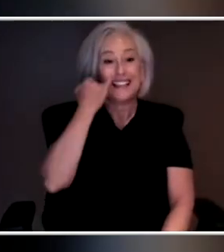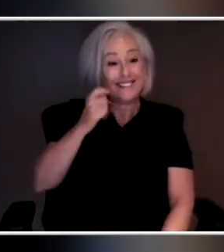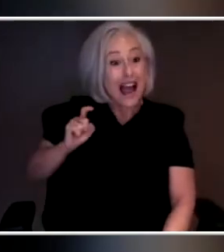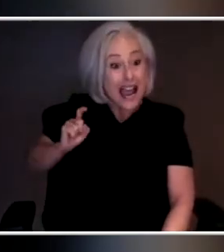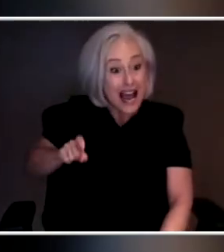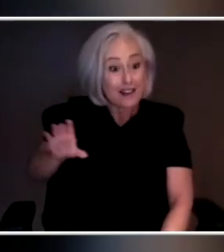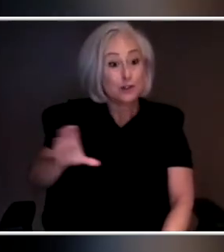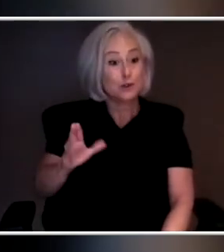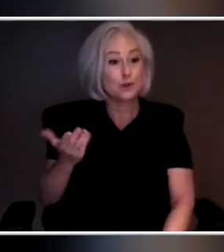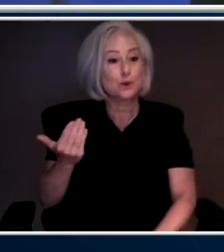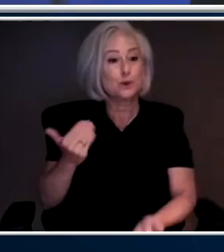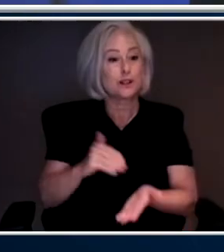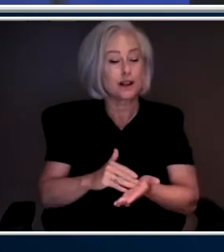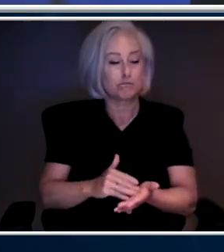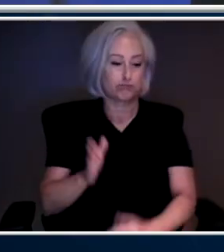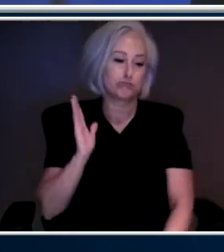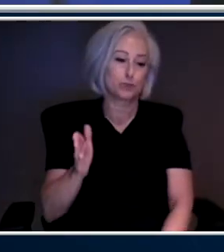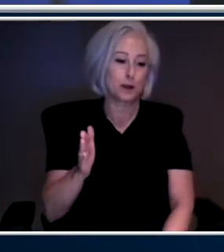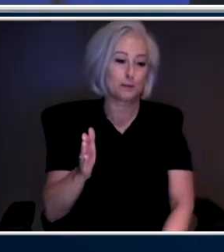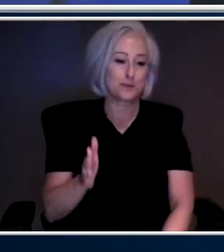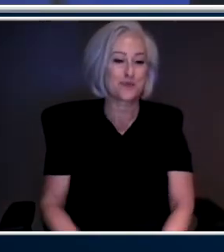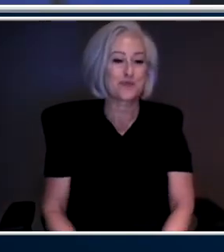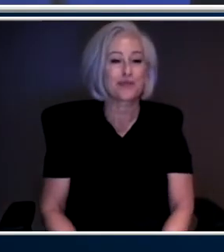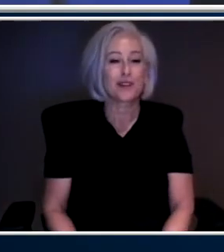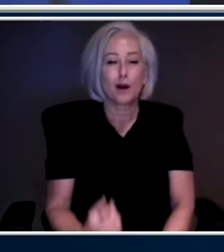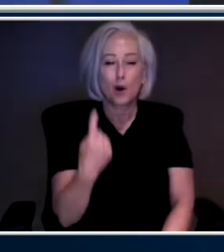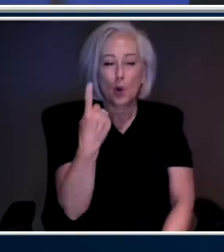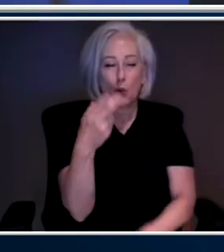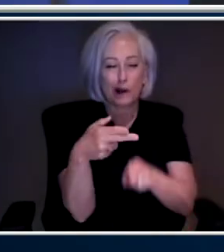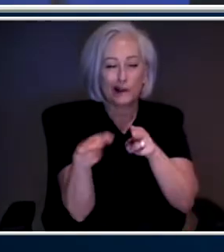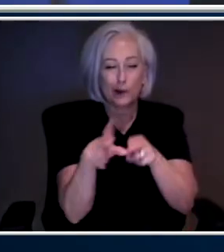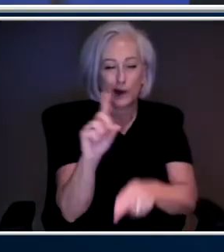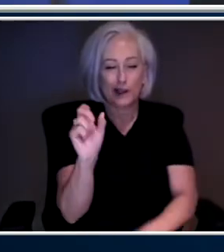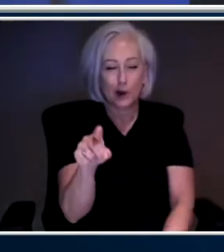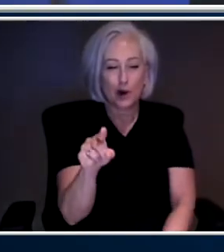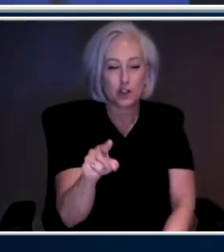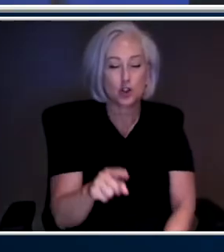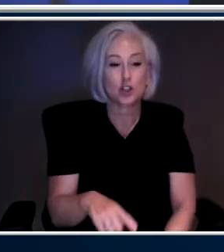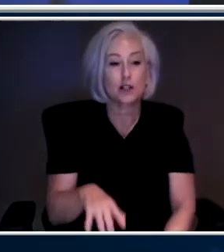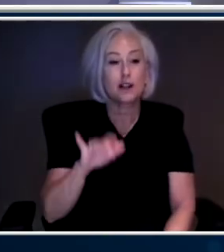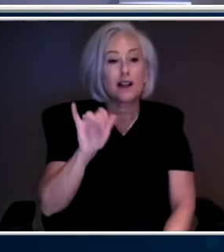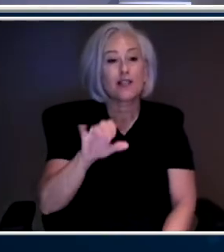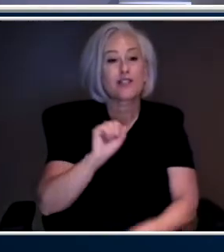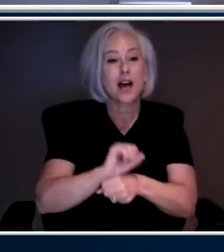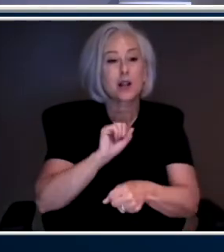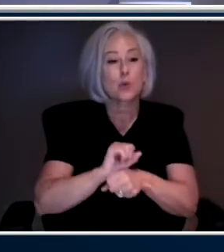would. I'm going to sneak in one quick viewer question. Sue wants to know, does this work for